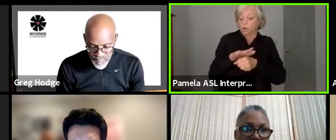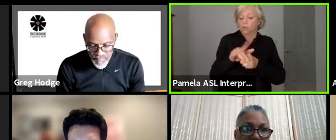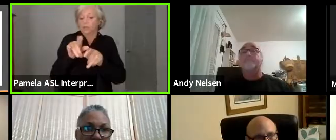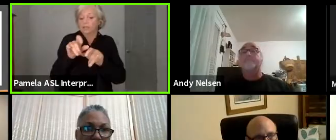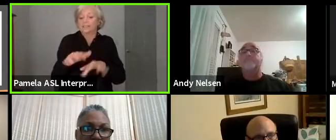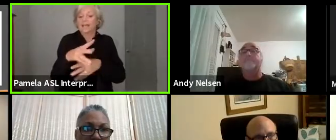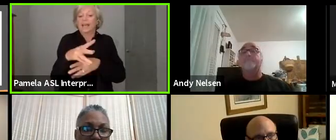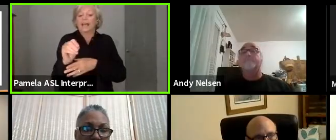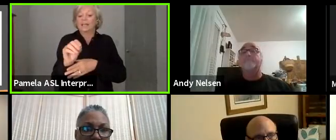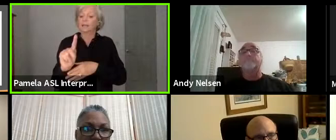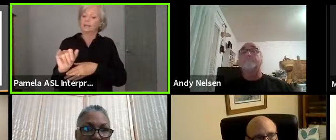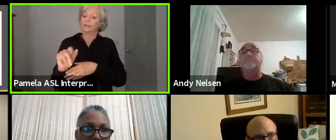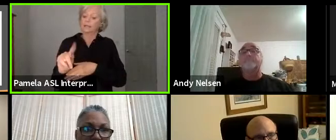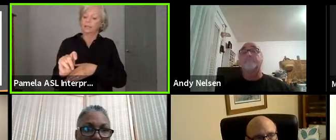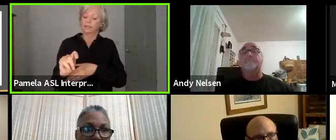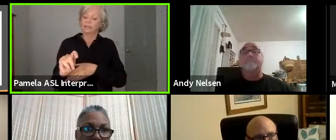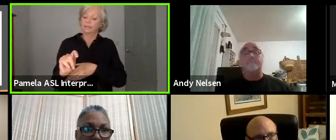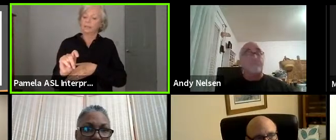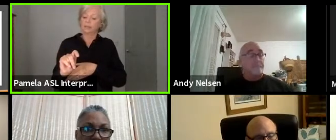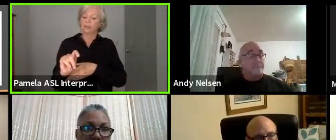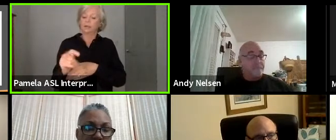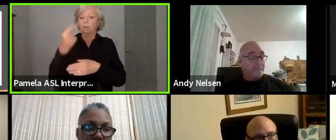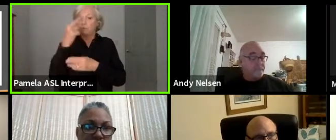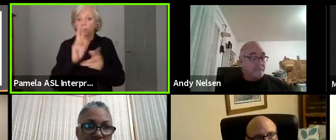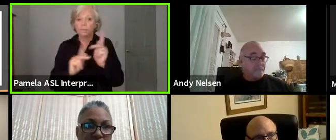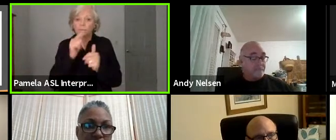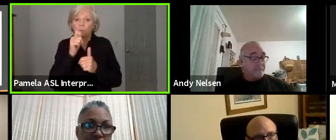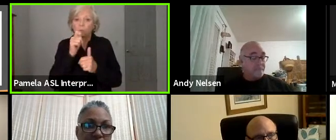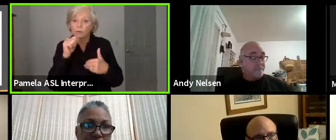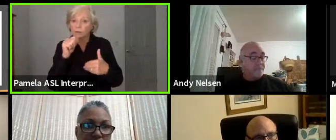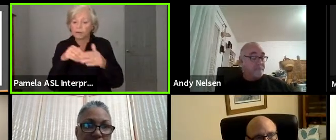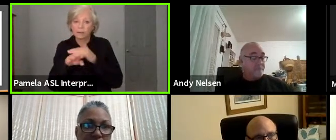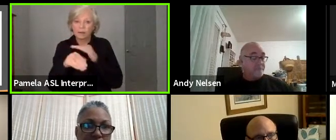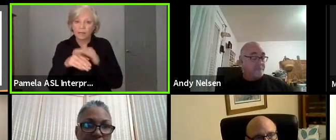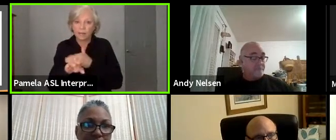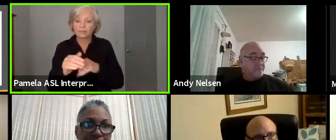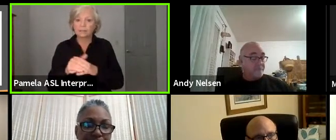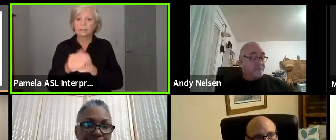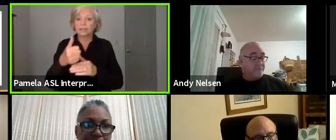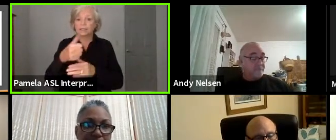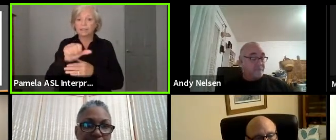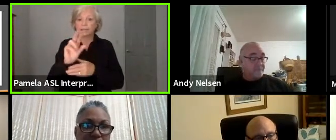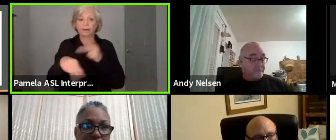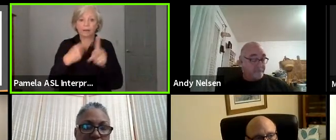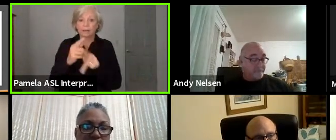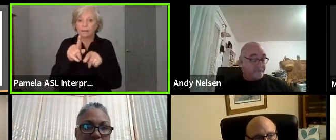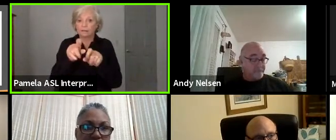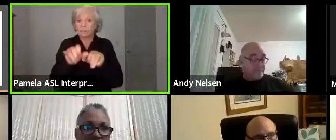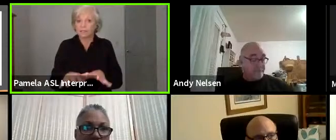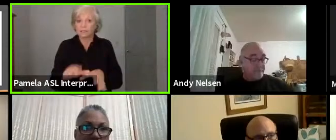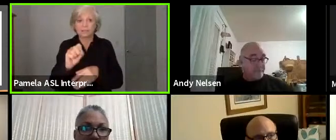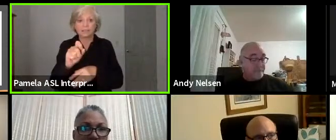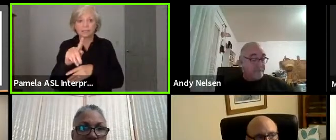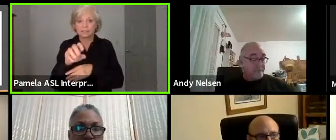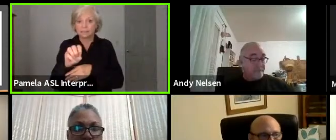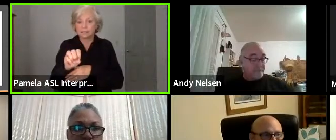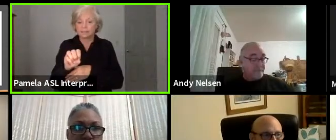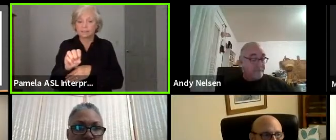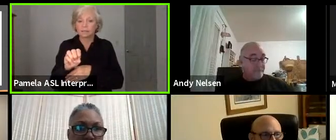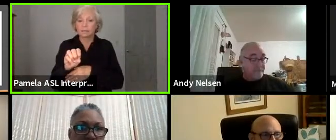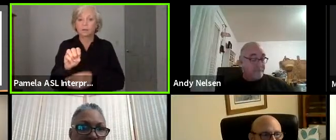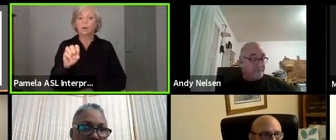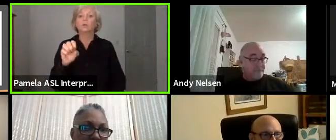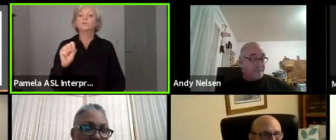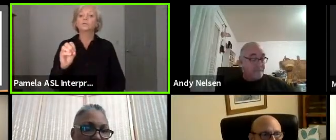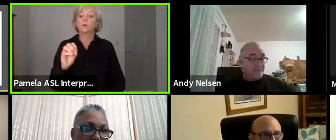have access, don't have easier access to other testing sites. So the pilot